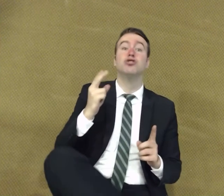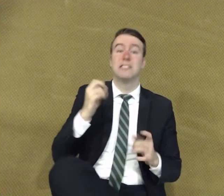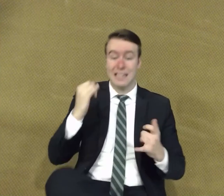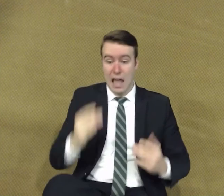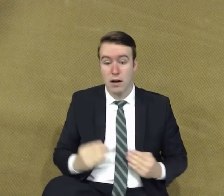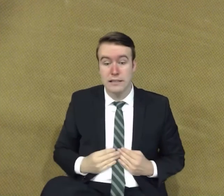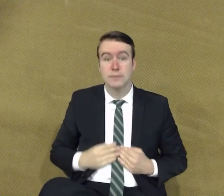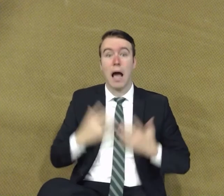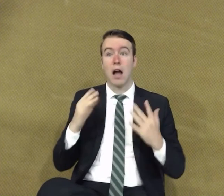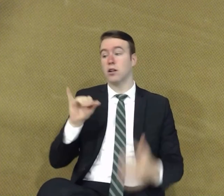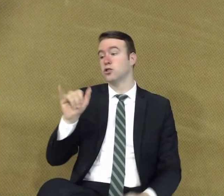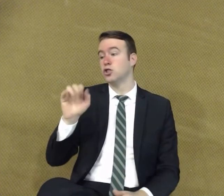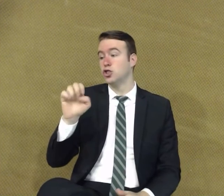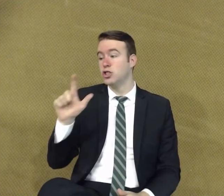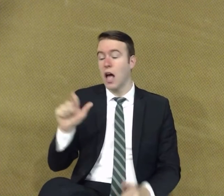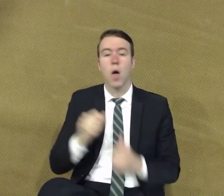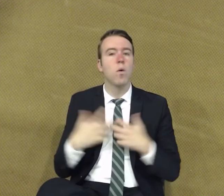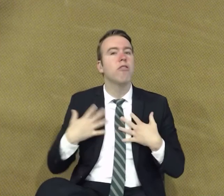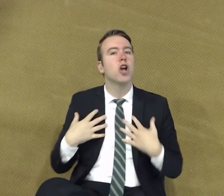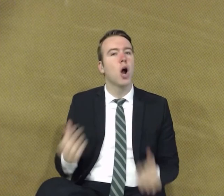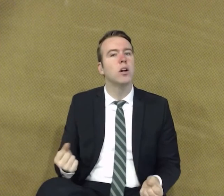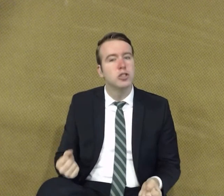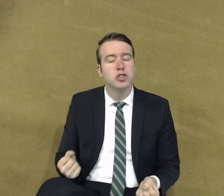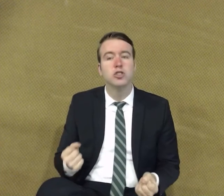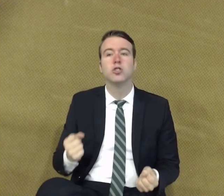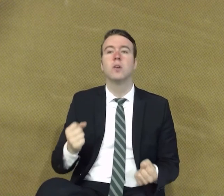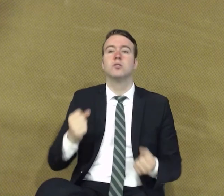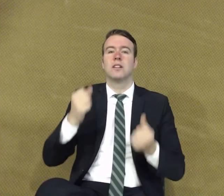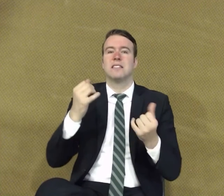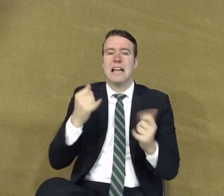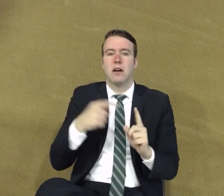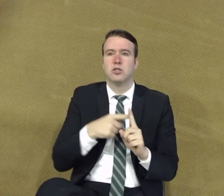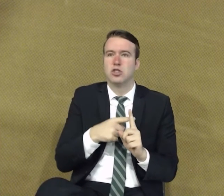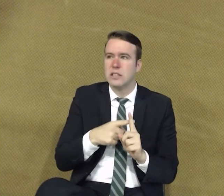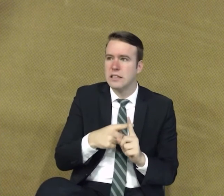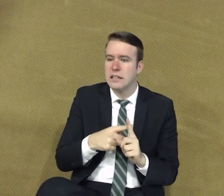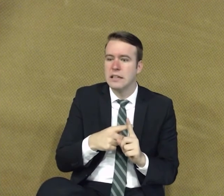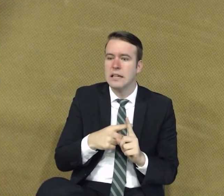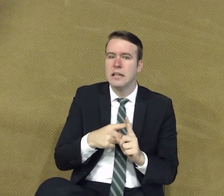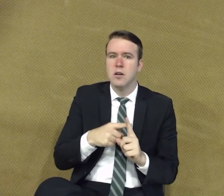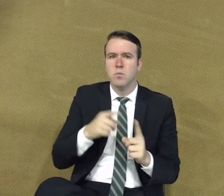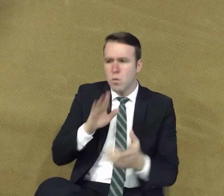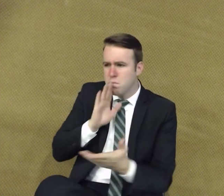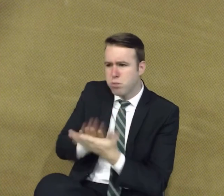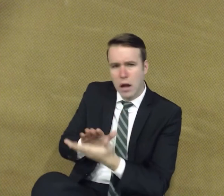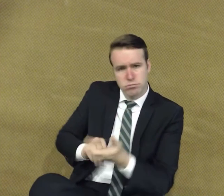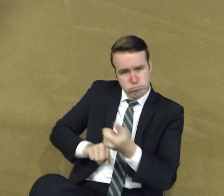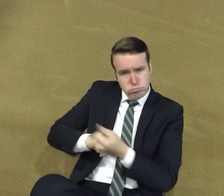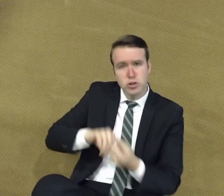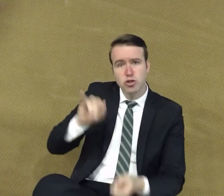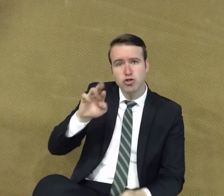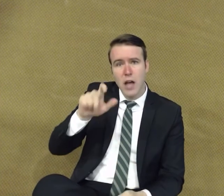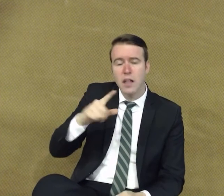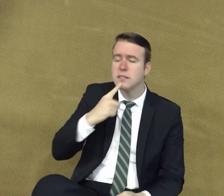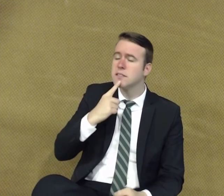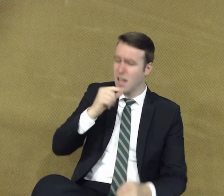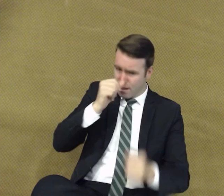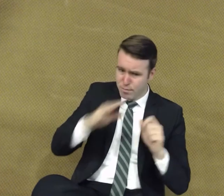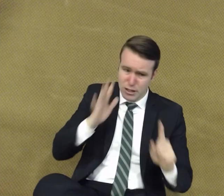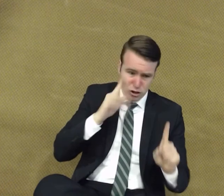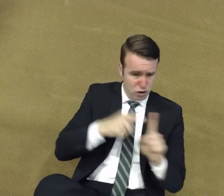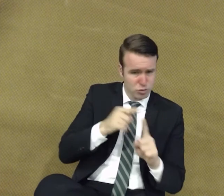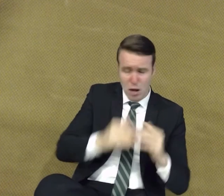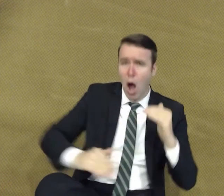she's inspired Jael with courage. And so here she praises Jael and says, blessed shall she be above